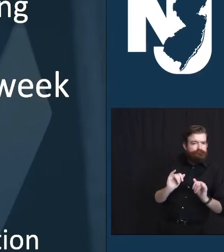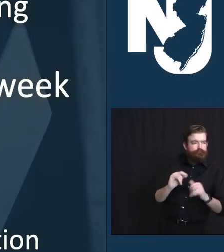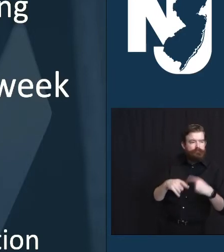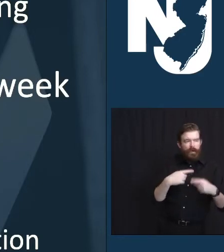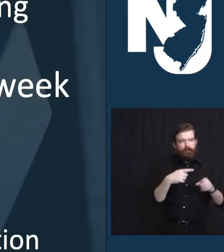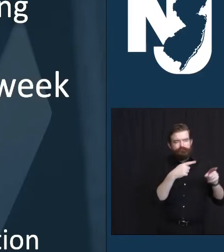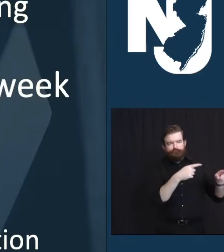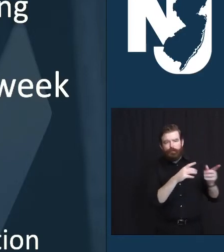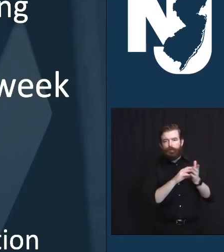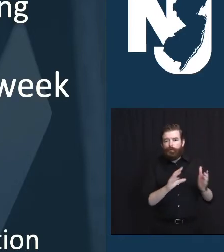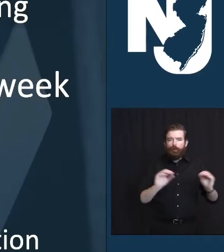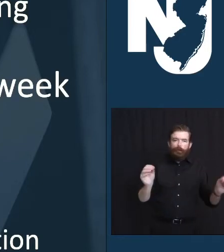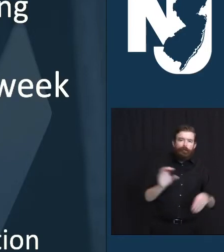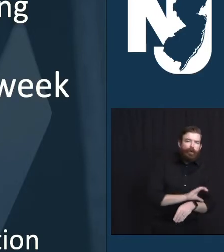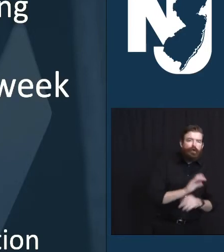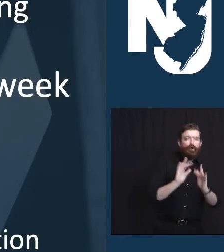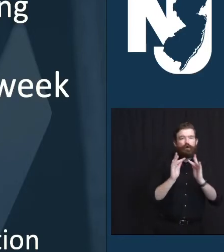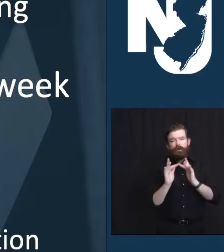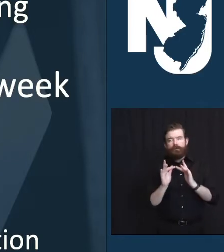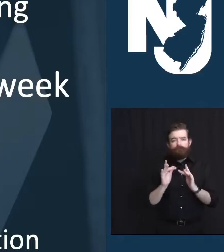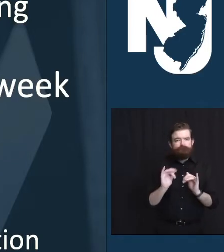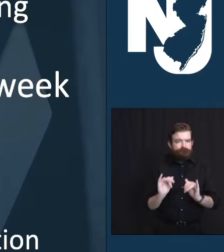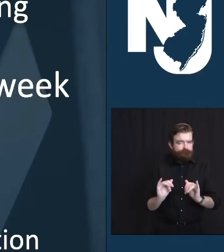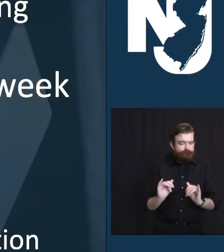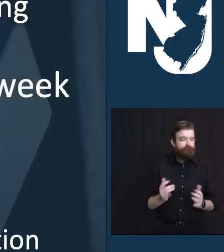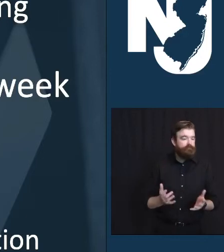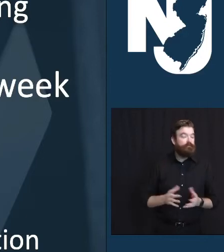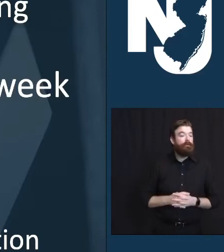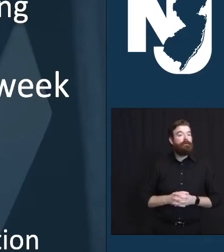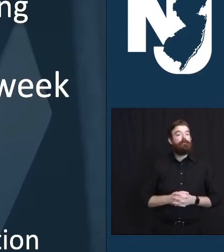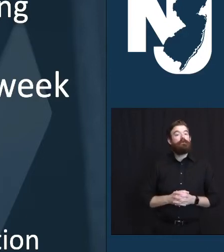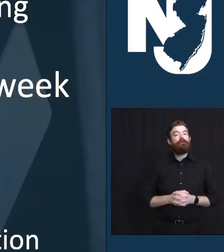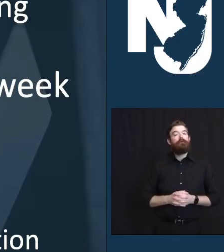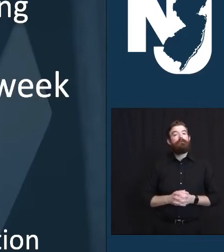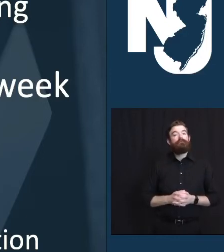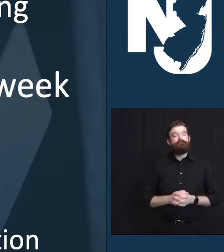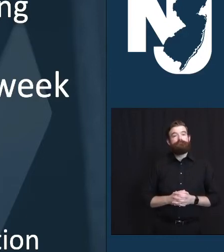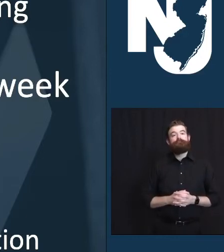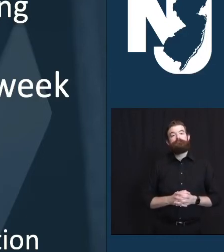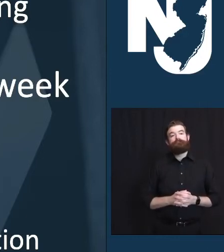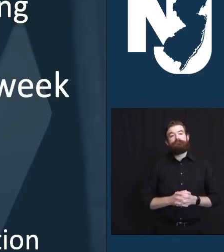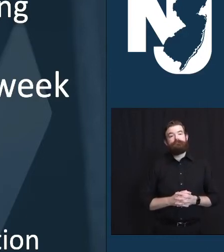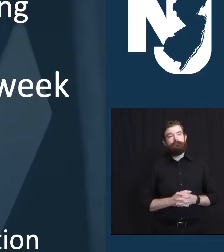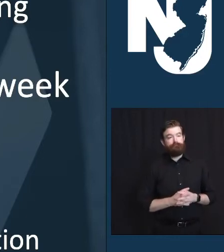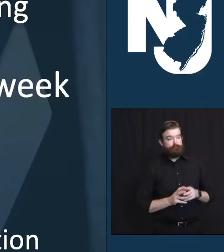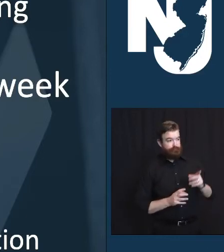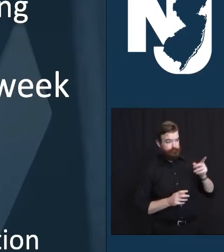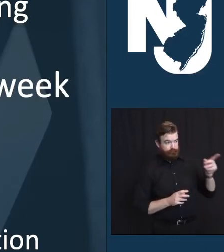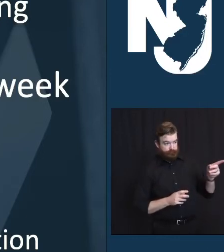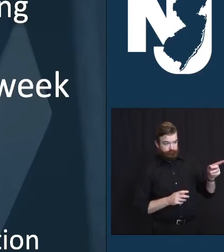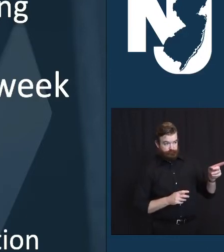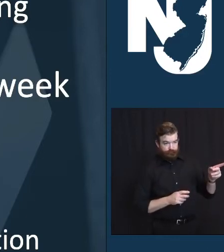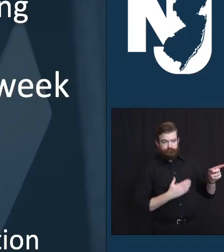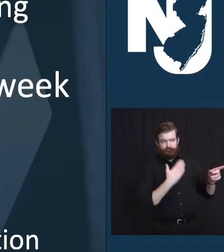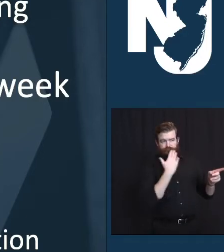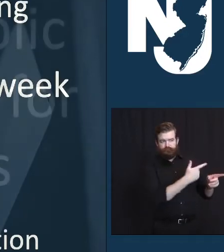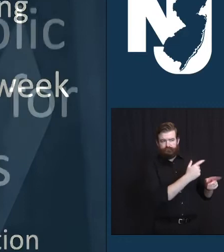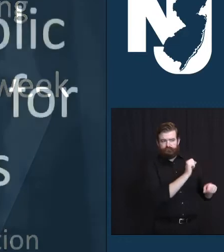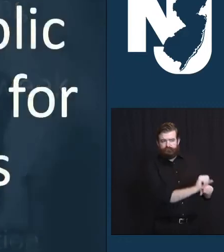unfulfilled need is zero, but I must give my thanks and congratulations to all you have done so far. Next, today I'm signing